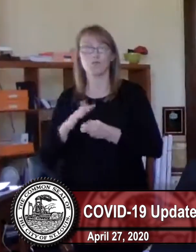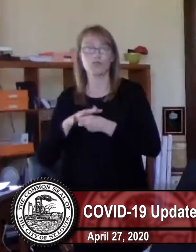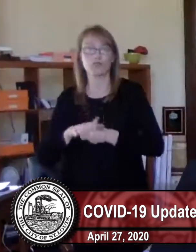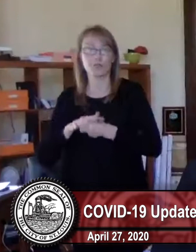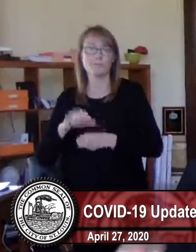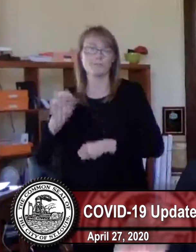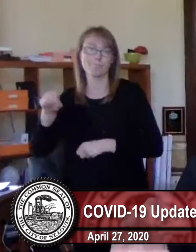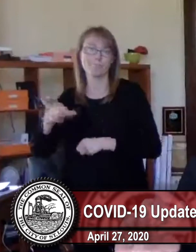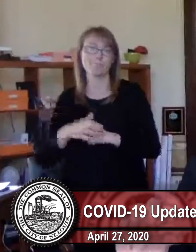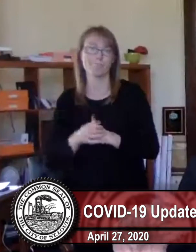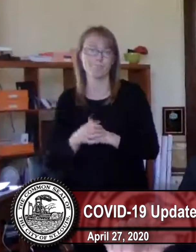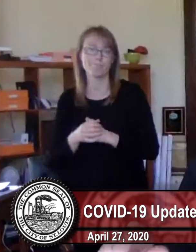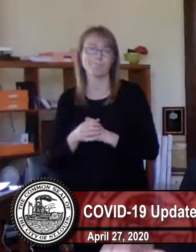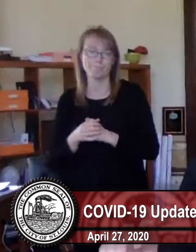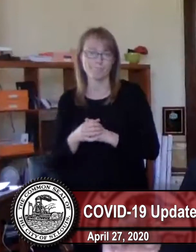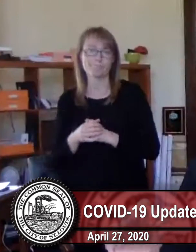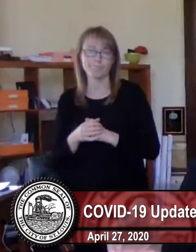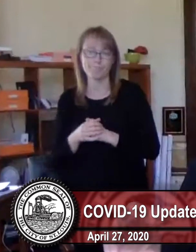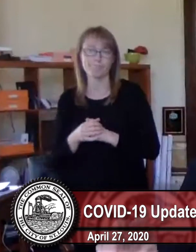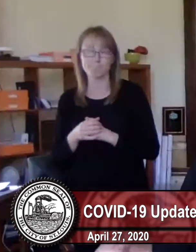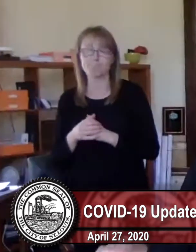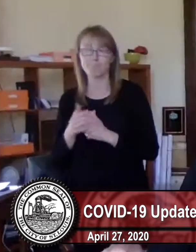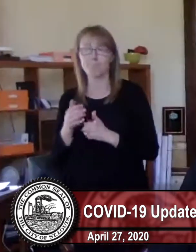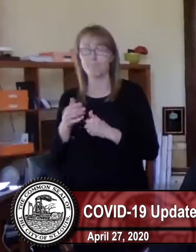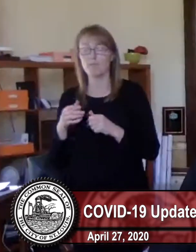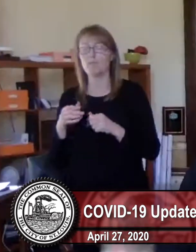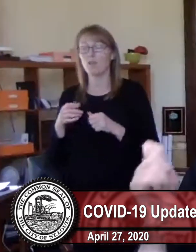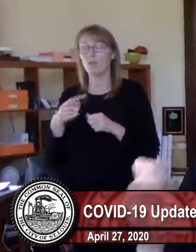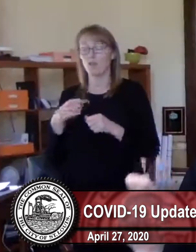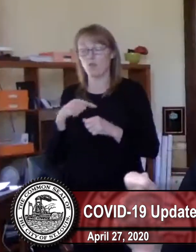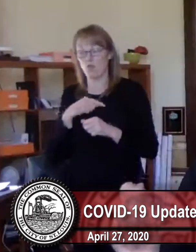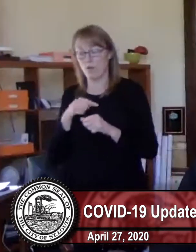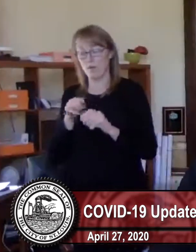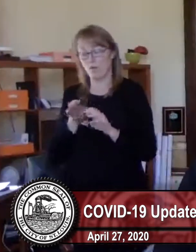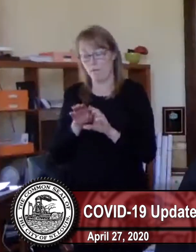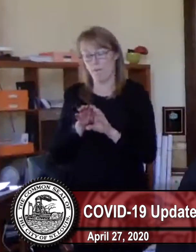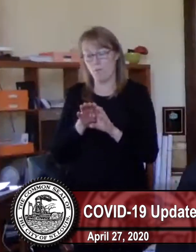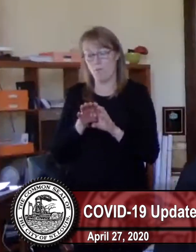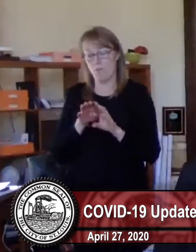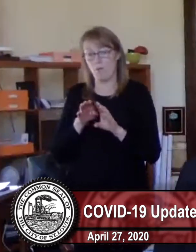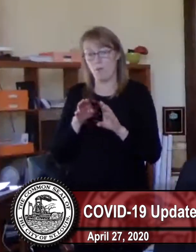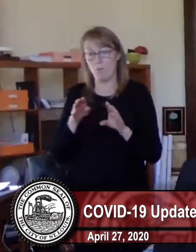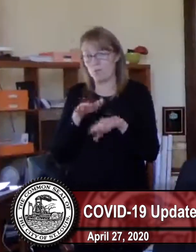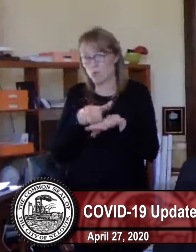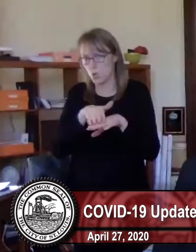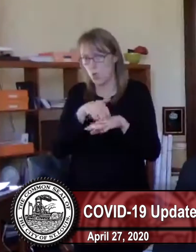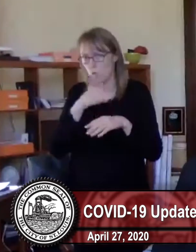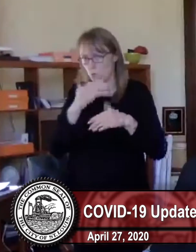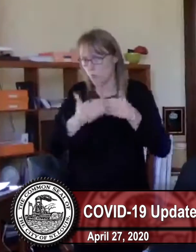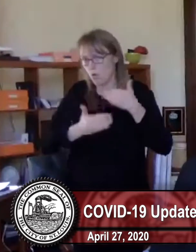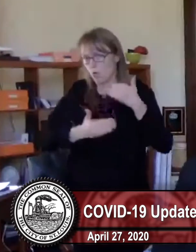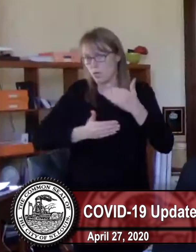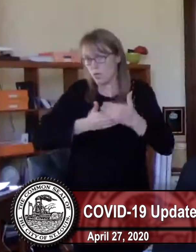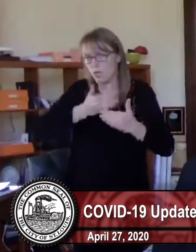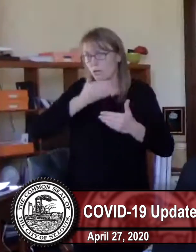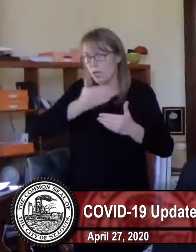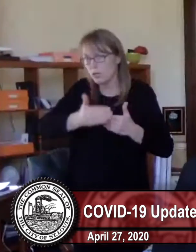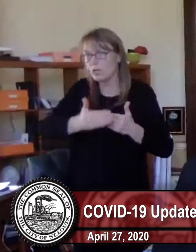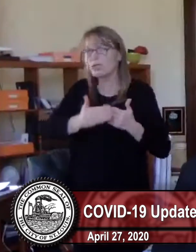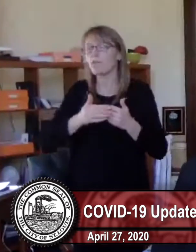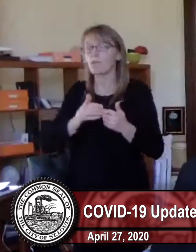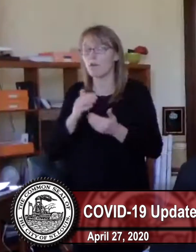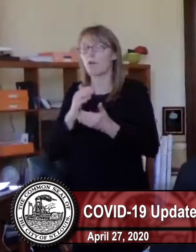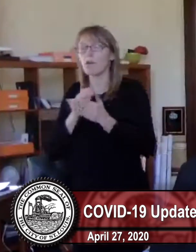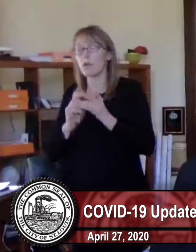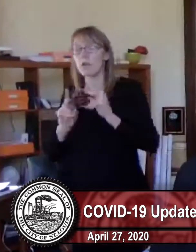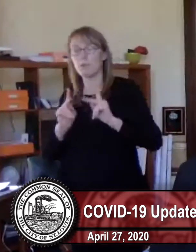in a gradual way, it's sort of like a rheostat on a light fixture, not a light switch, then people will be able to get back to